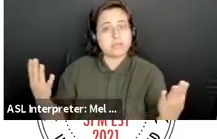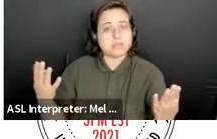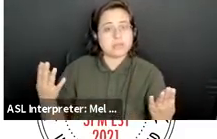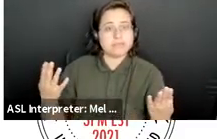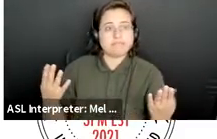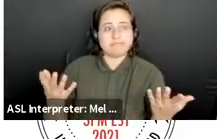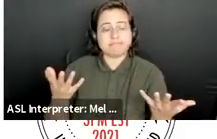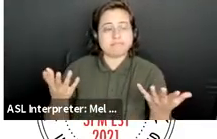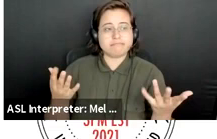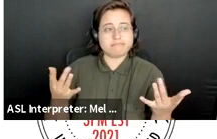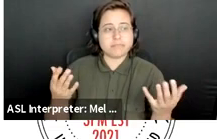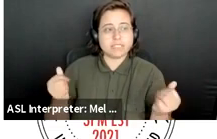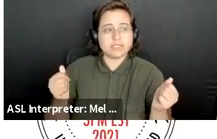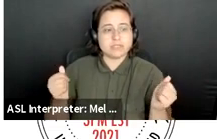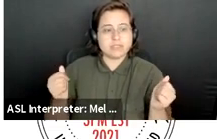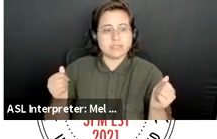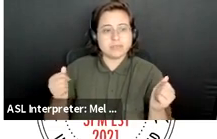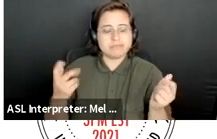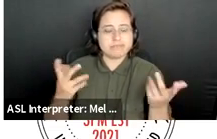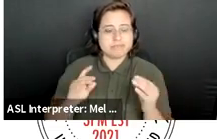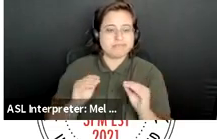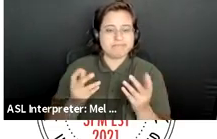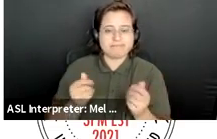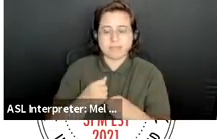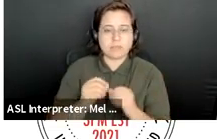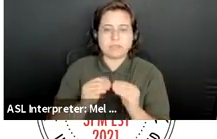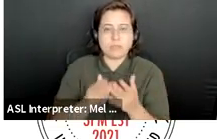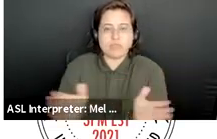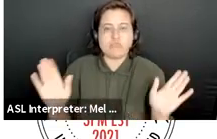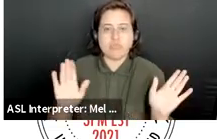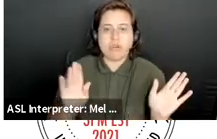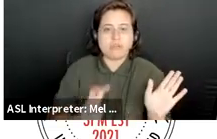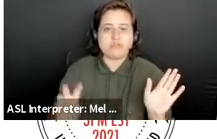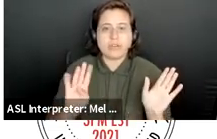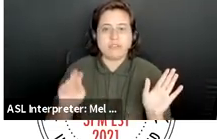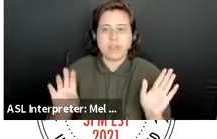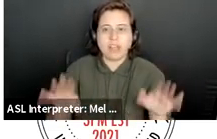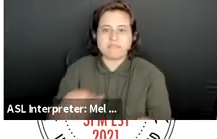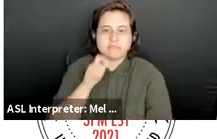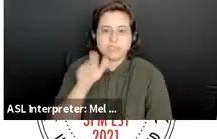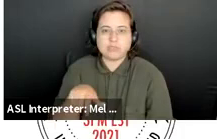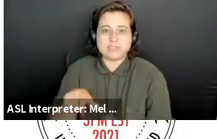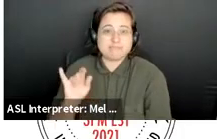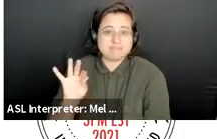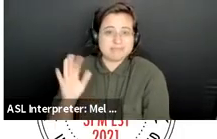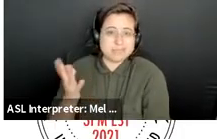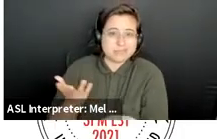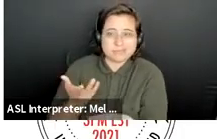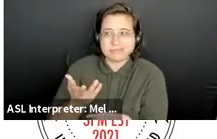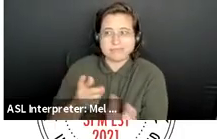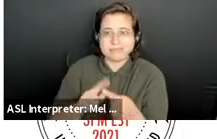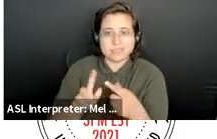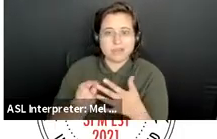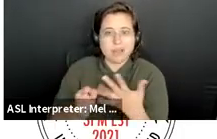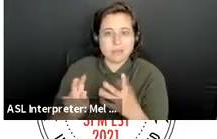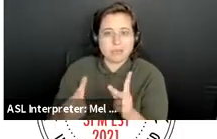it makes the broader travel ban less necessary if they're starting to put in place ways to make sure that those travelers who